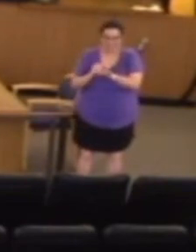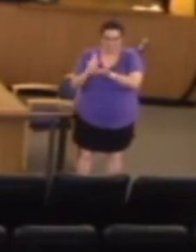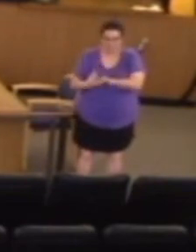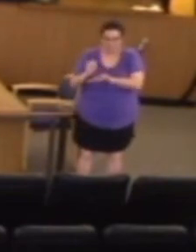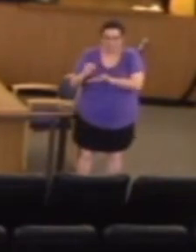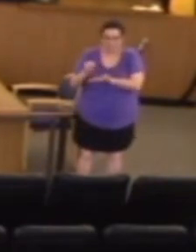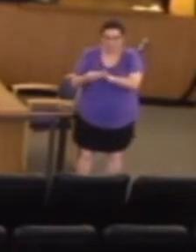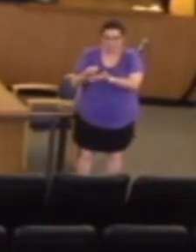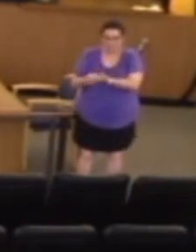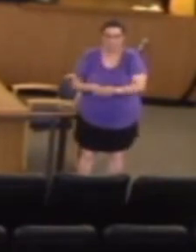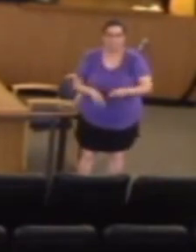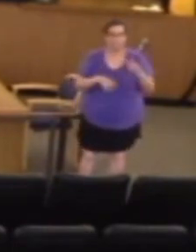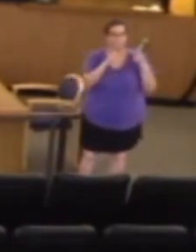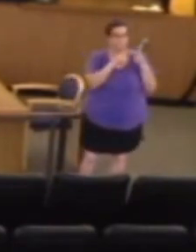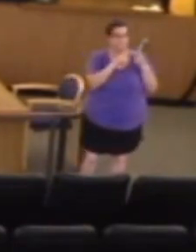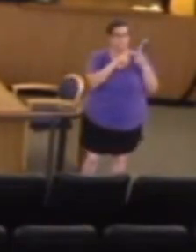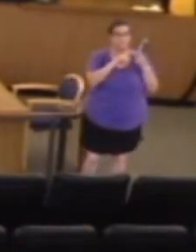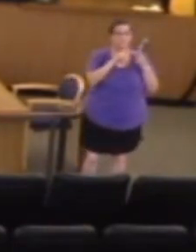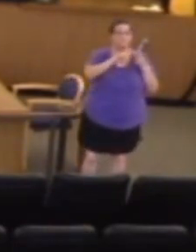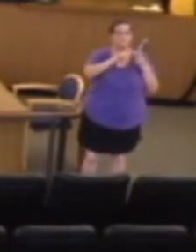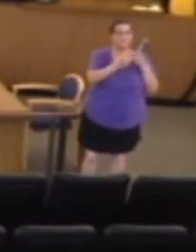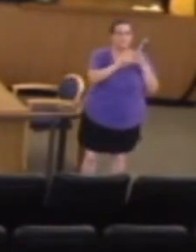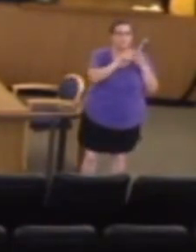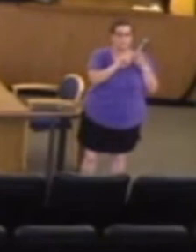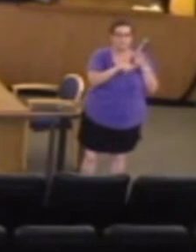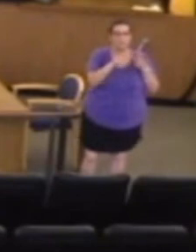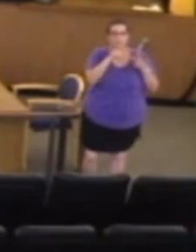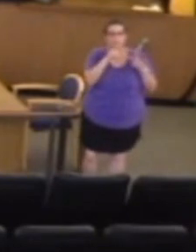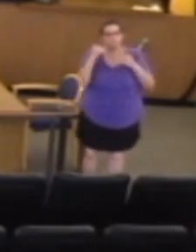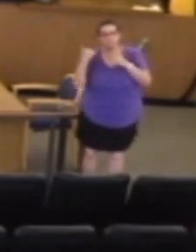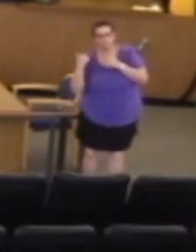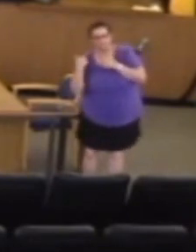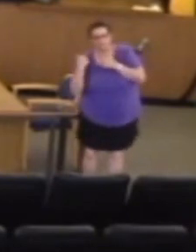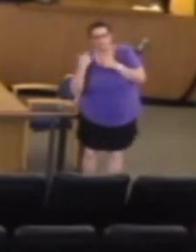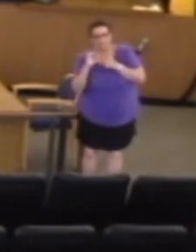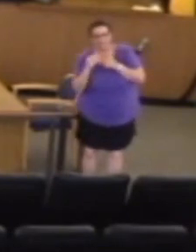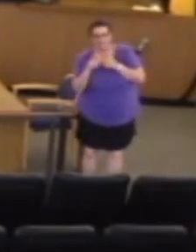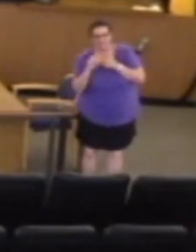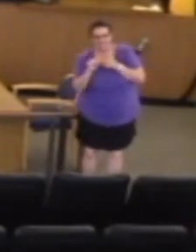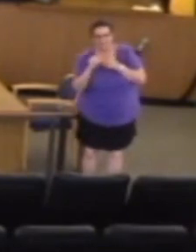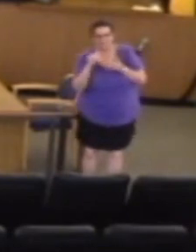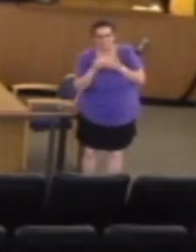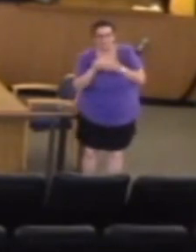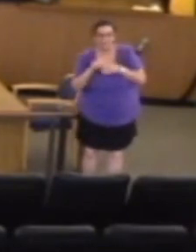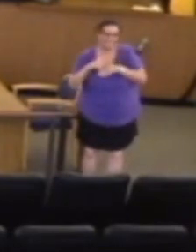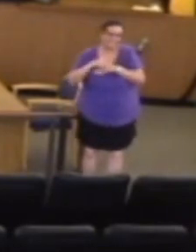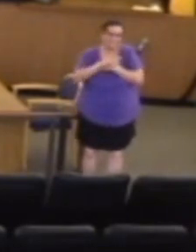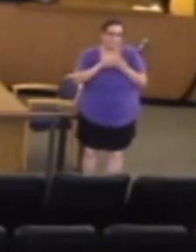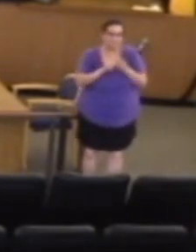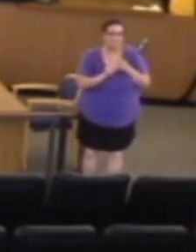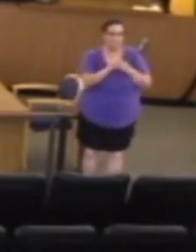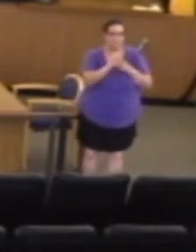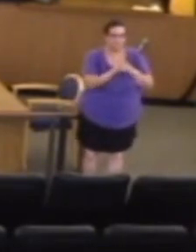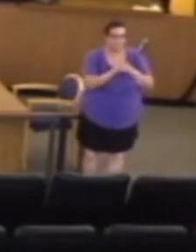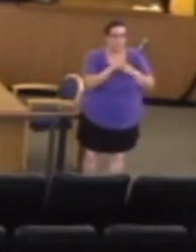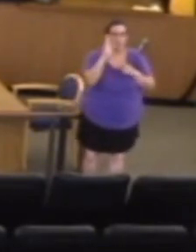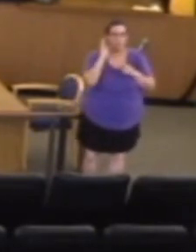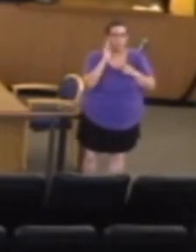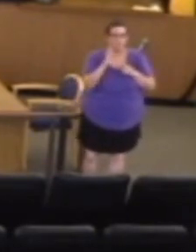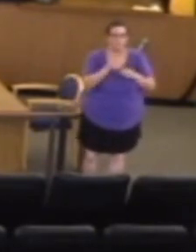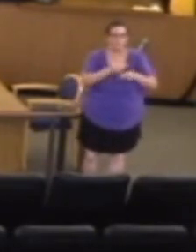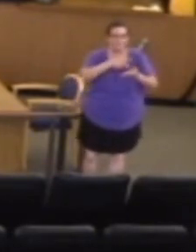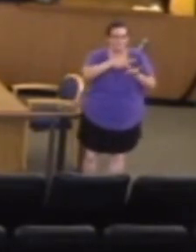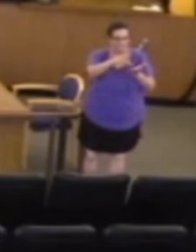second question was, who is responsible for ensuring that any CARES money transferred by the town to Northwell Health is spent properly